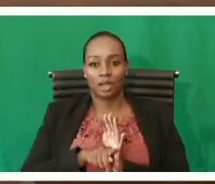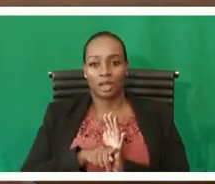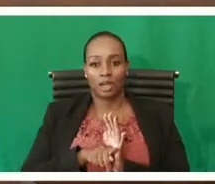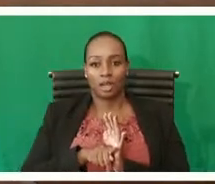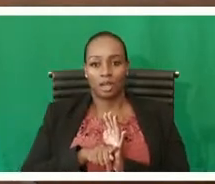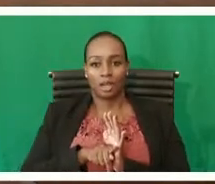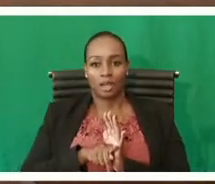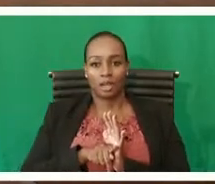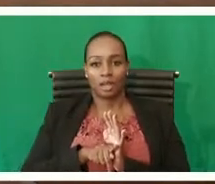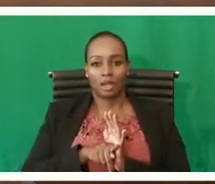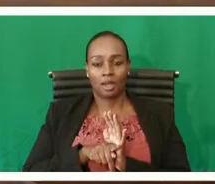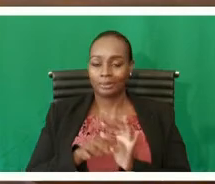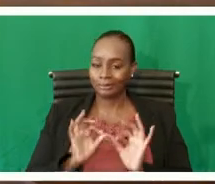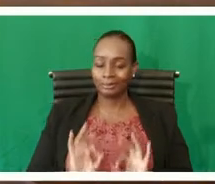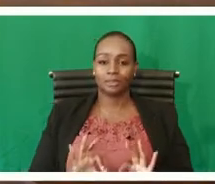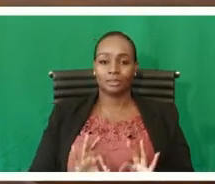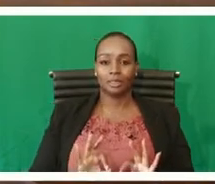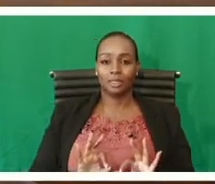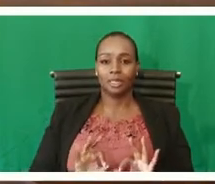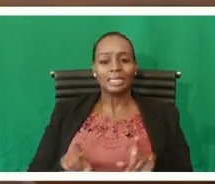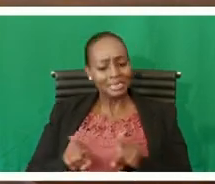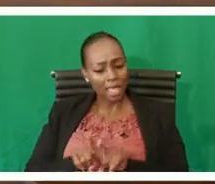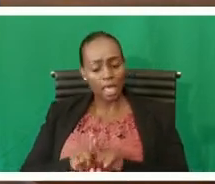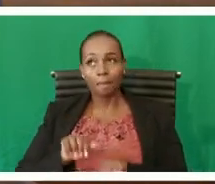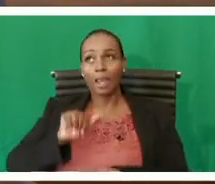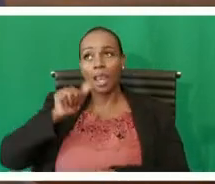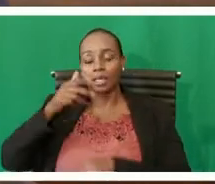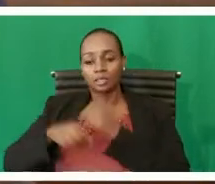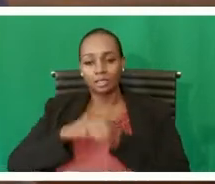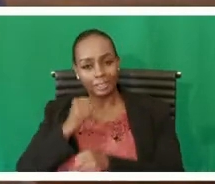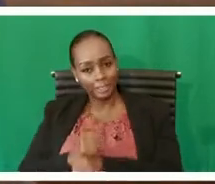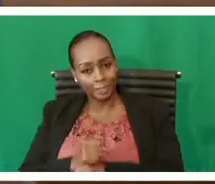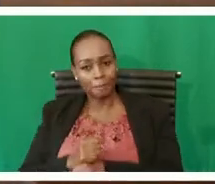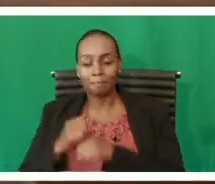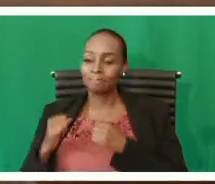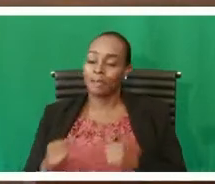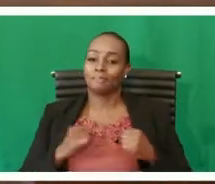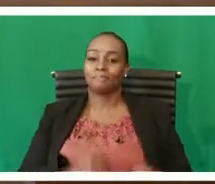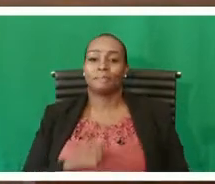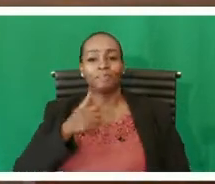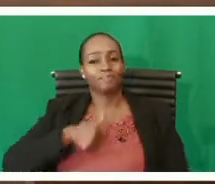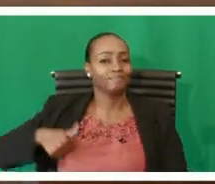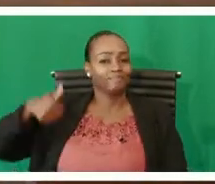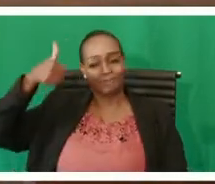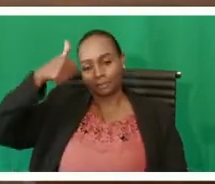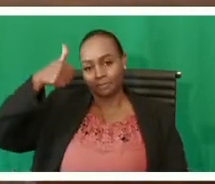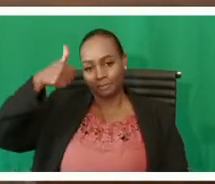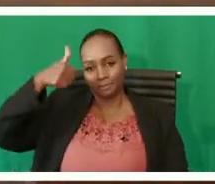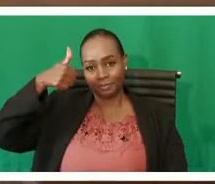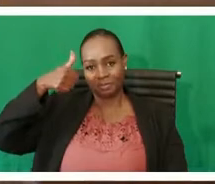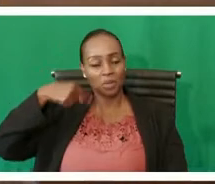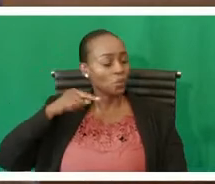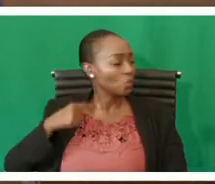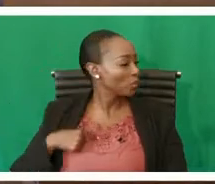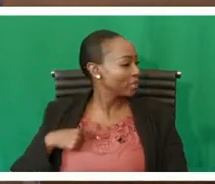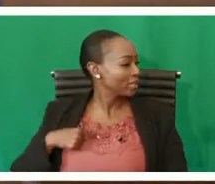on spot, and come next year, you will find us here. We are going